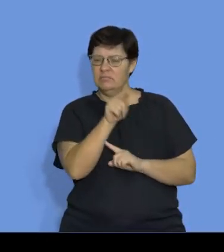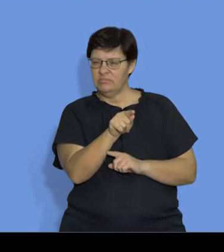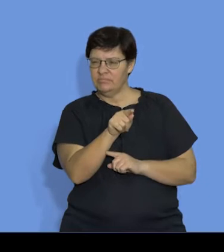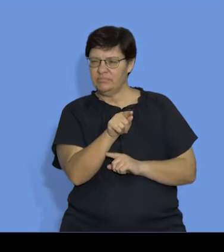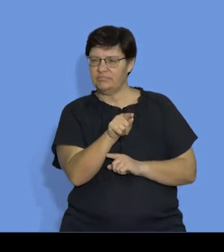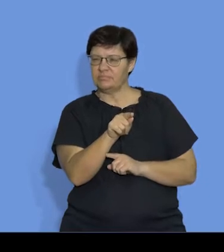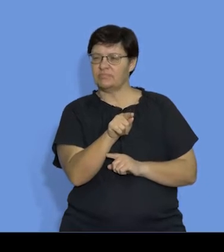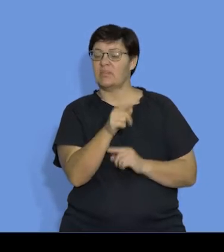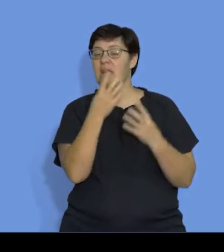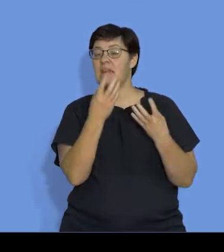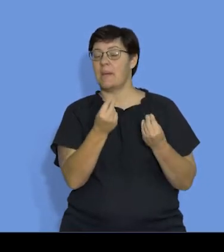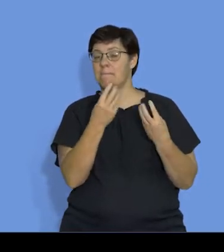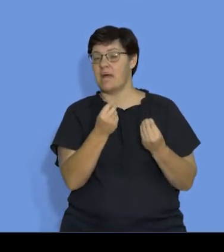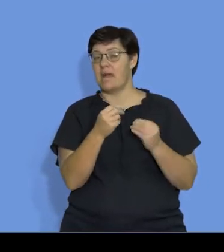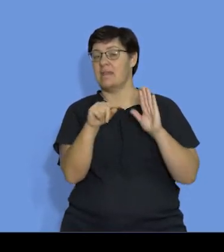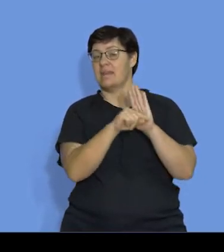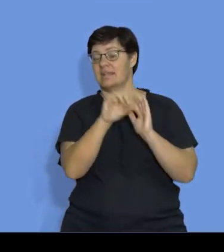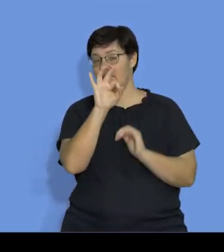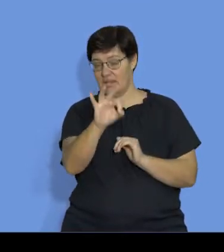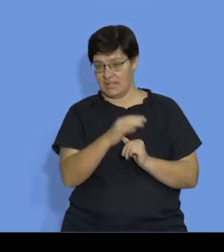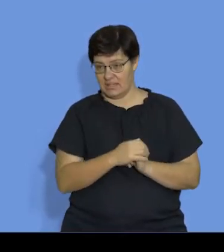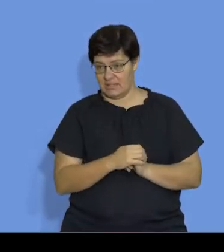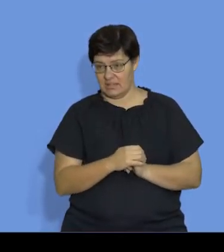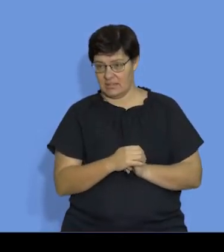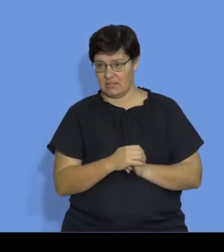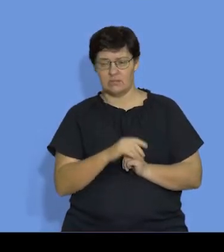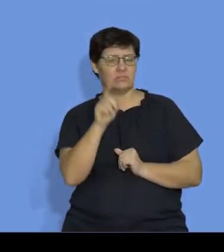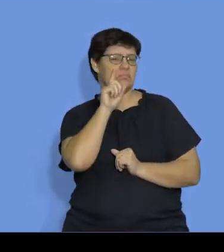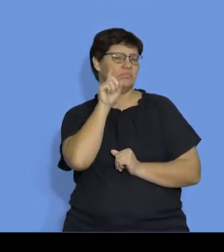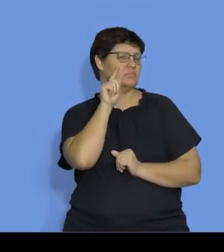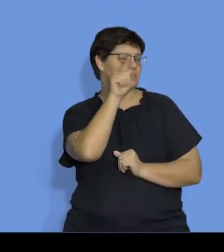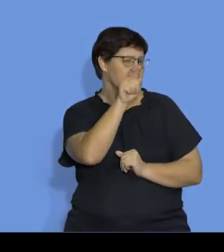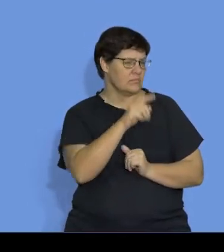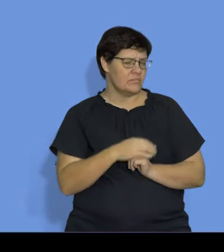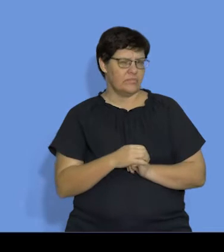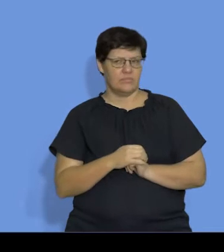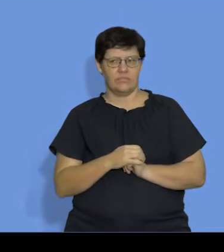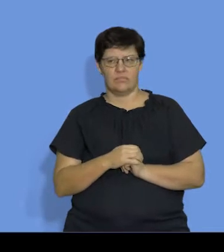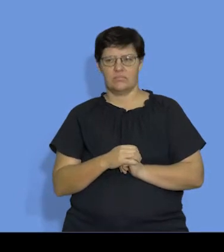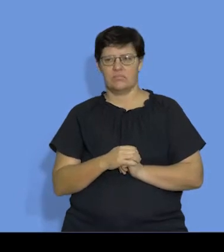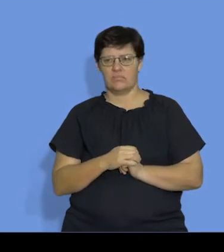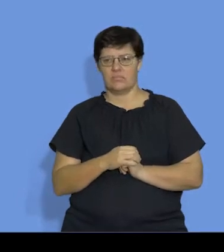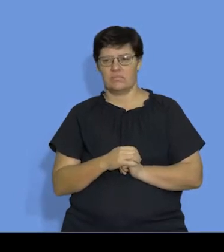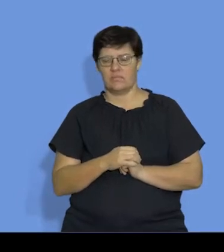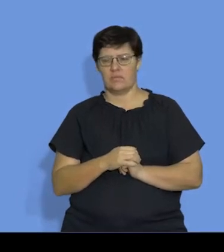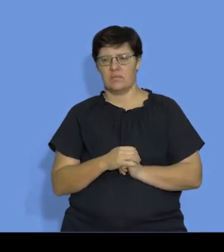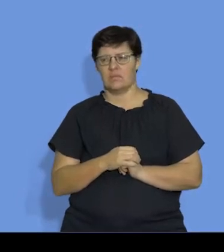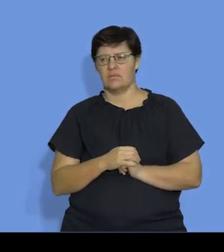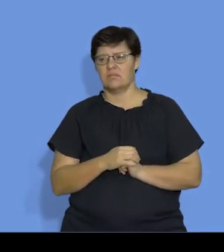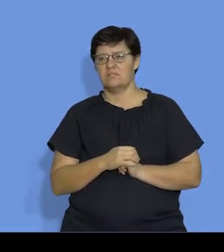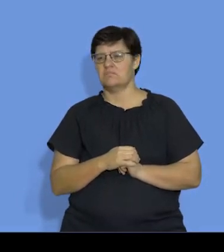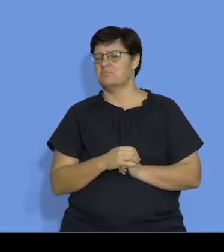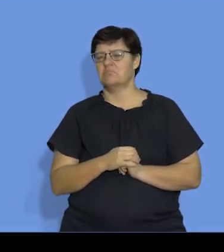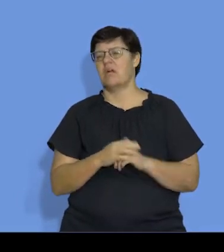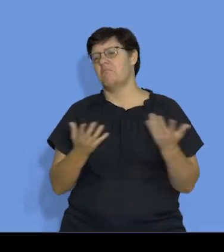that has an oxidation number of -3. Now, let's take out those that have nothing to do with that. For argument's sake,